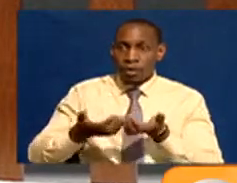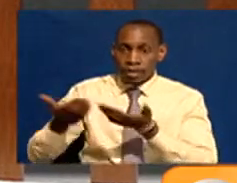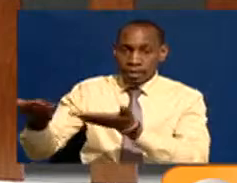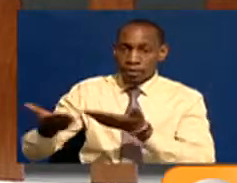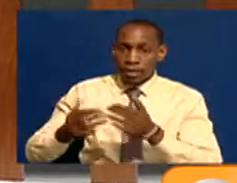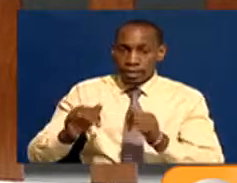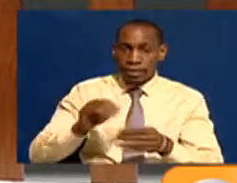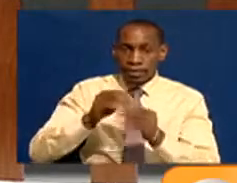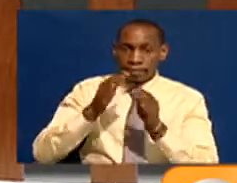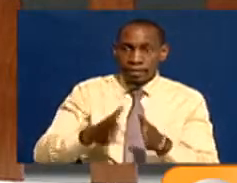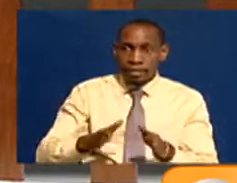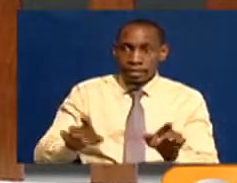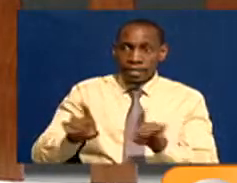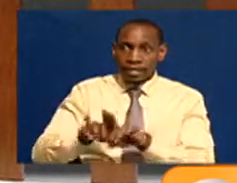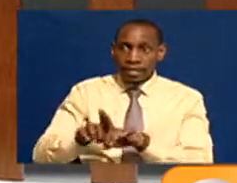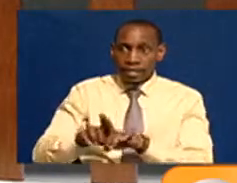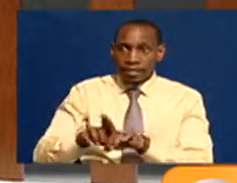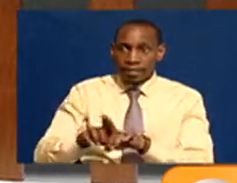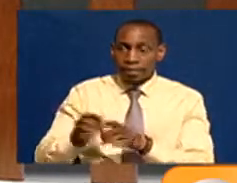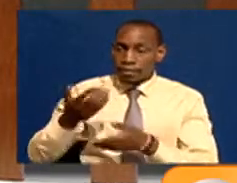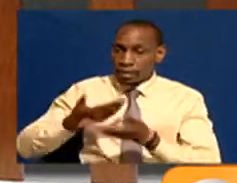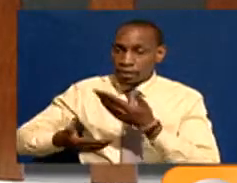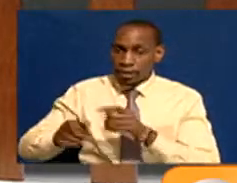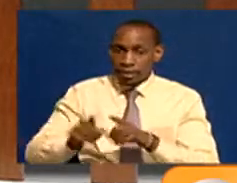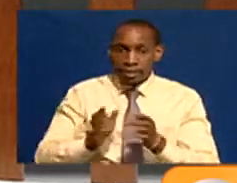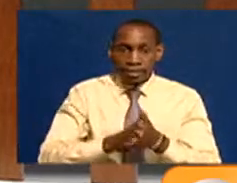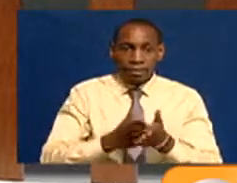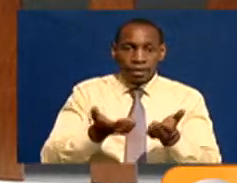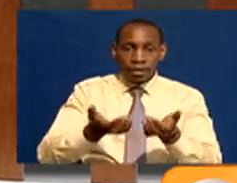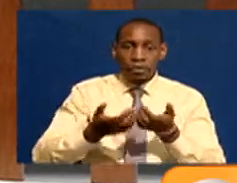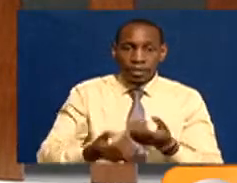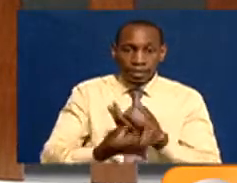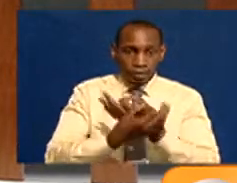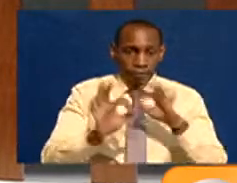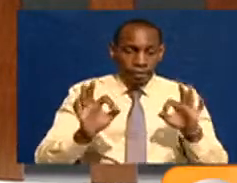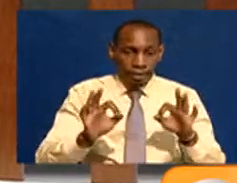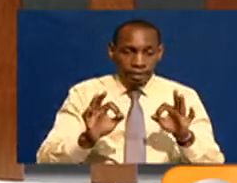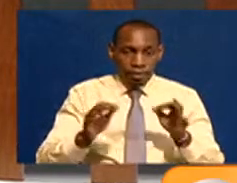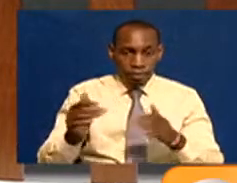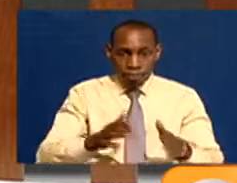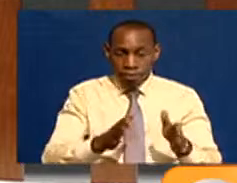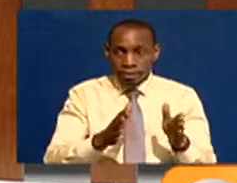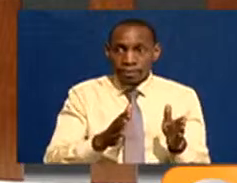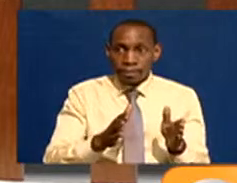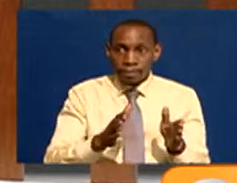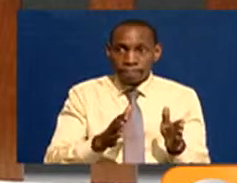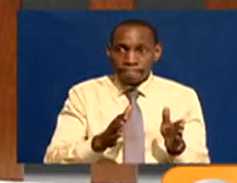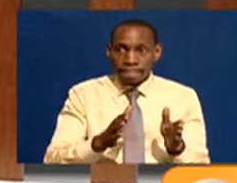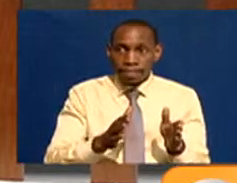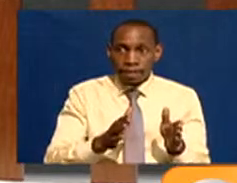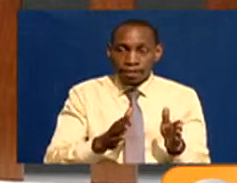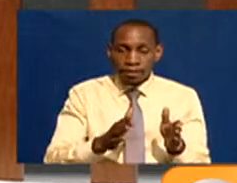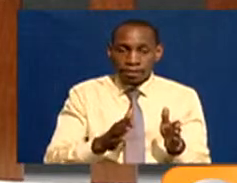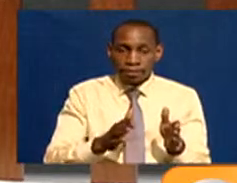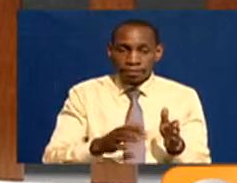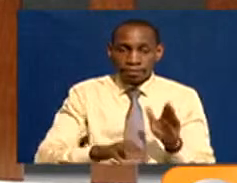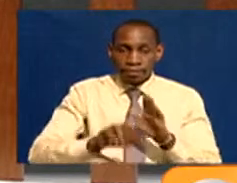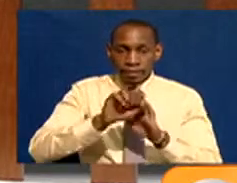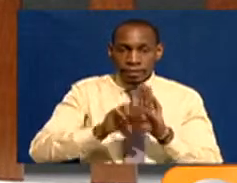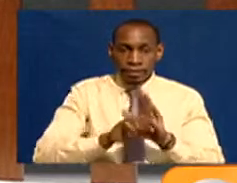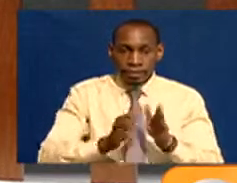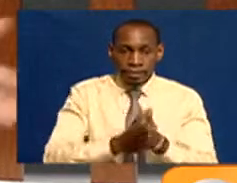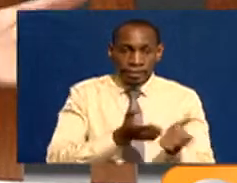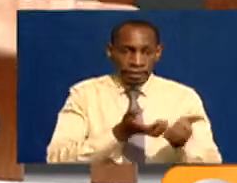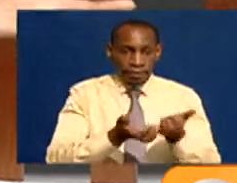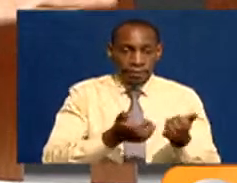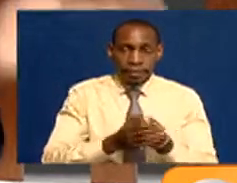new investors, which I am talking to, but also we need to free up our state-owned enterprises where it